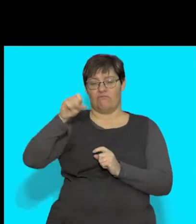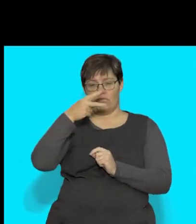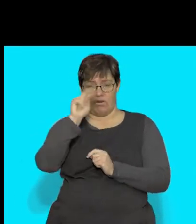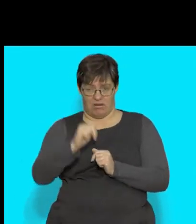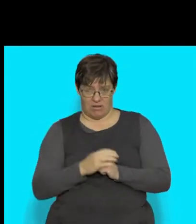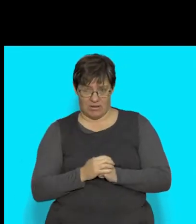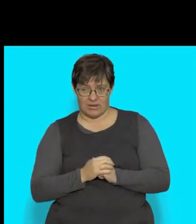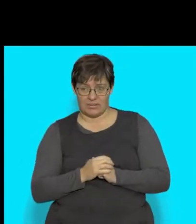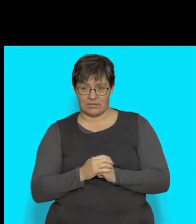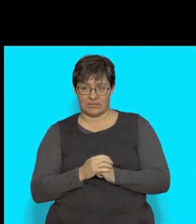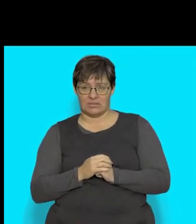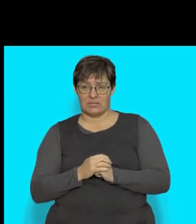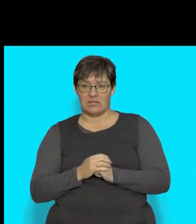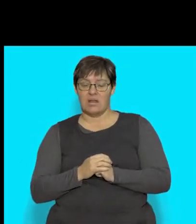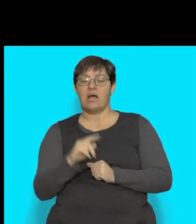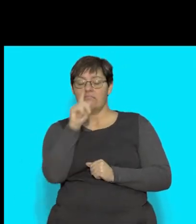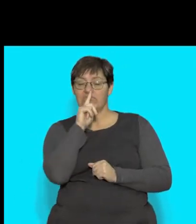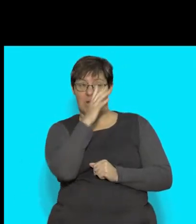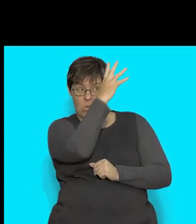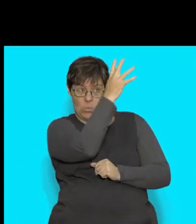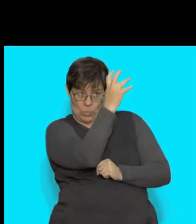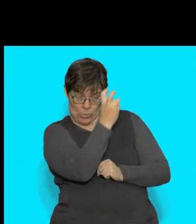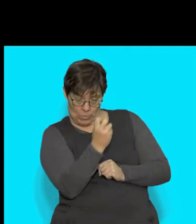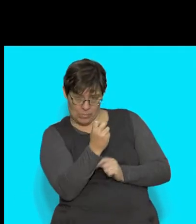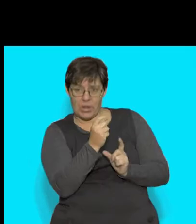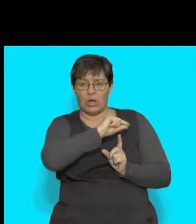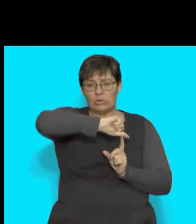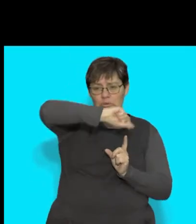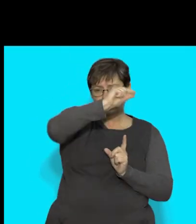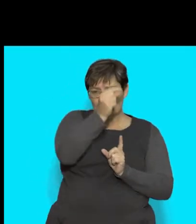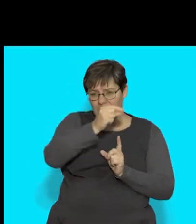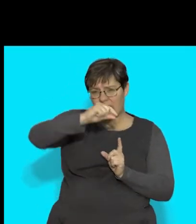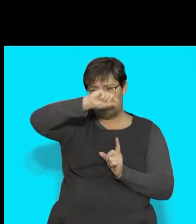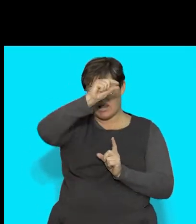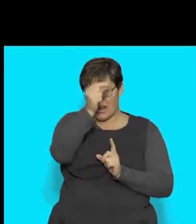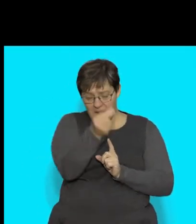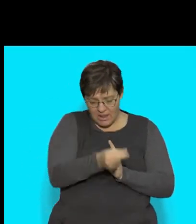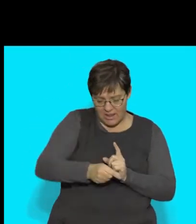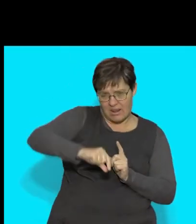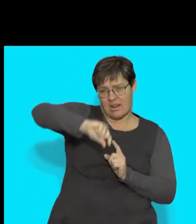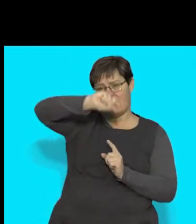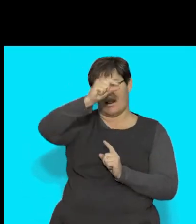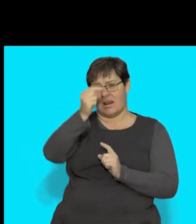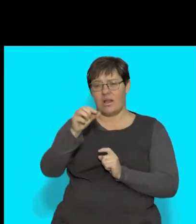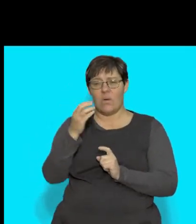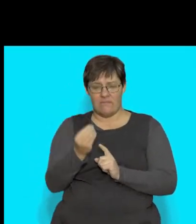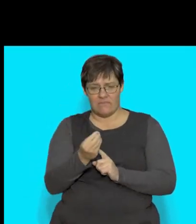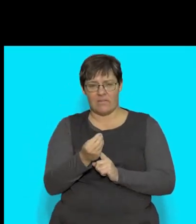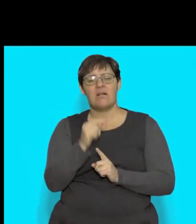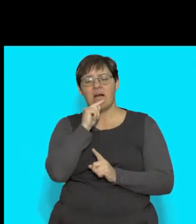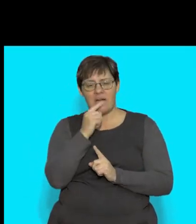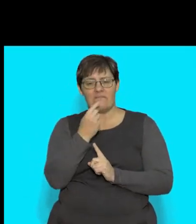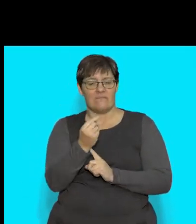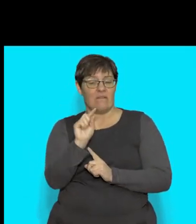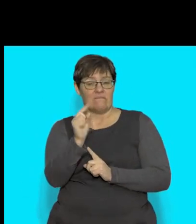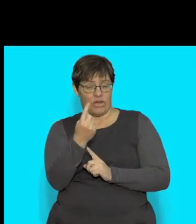the rest of the tubules, what are we going to see? I'm going to go back to the blue. It's tubules. So the first part